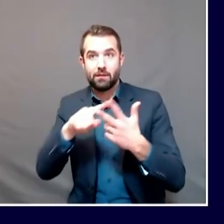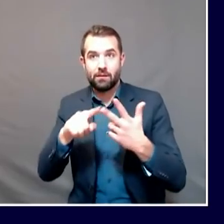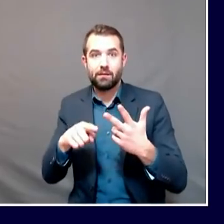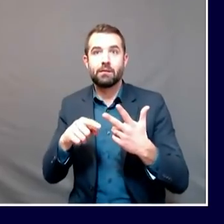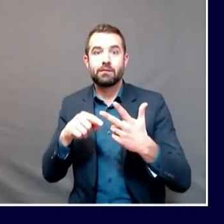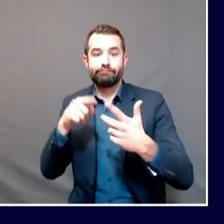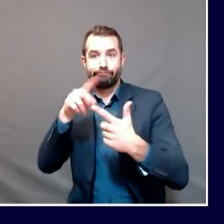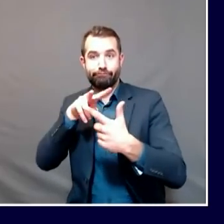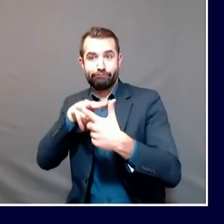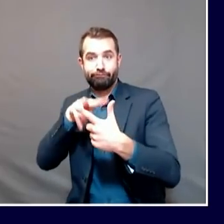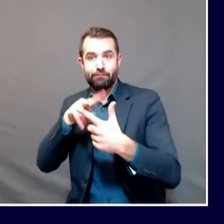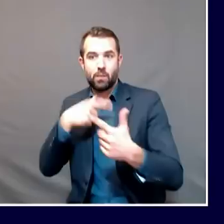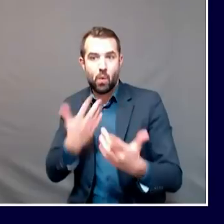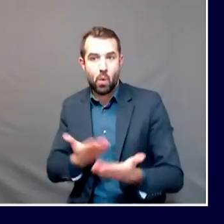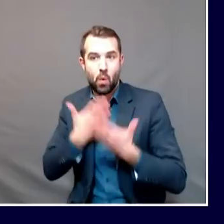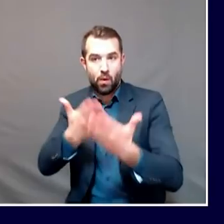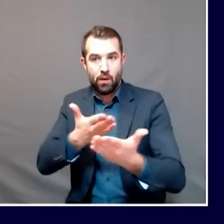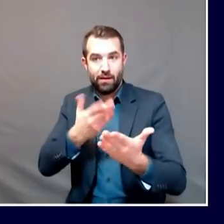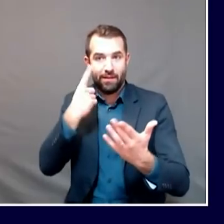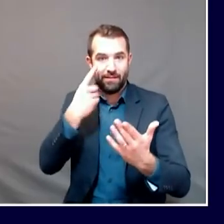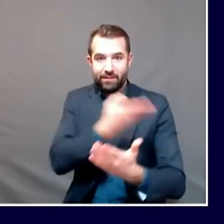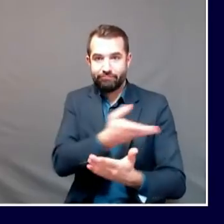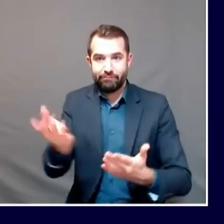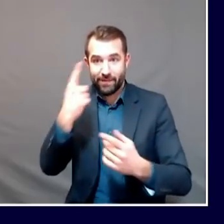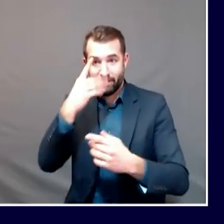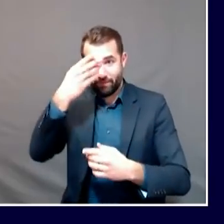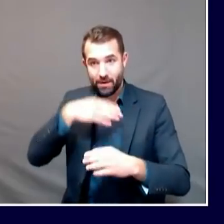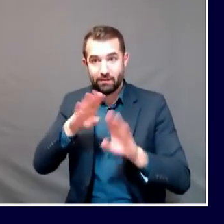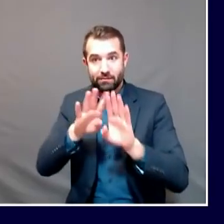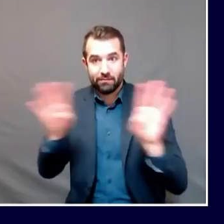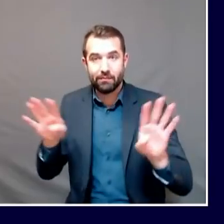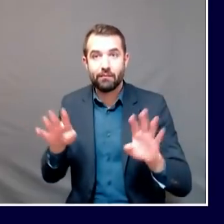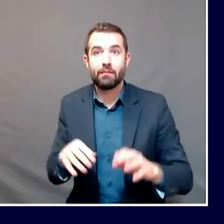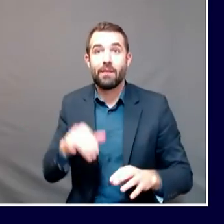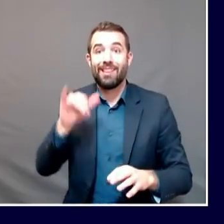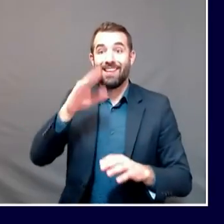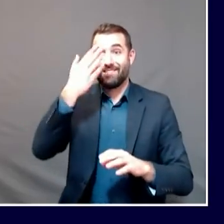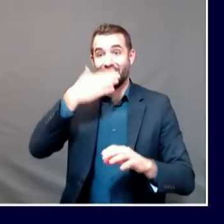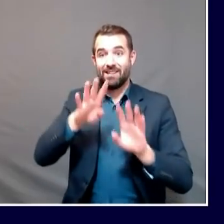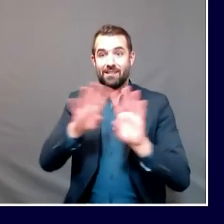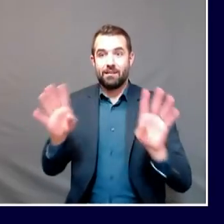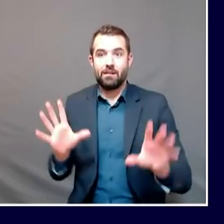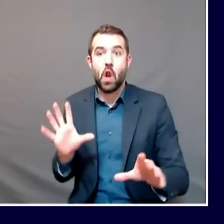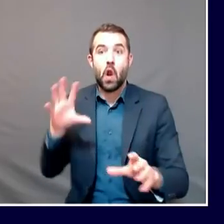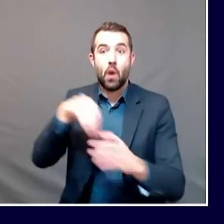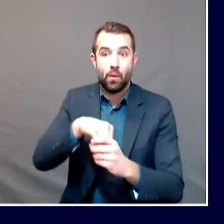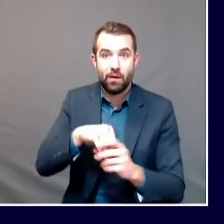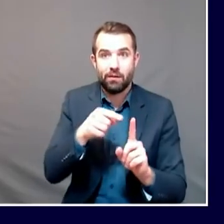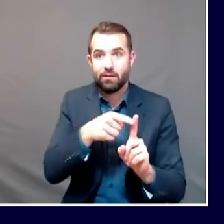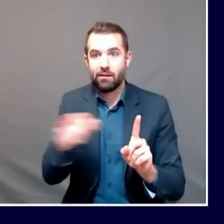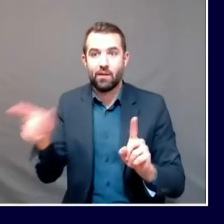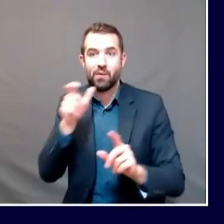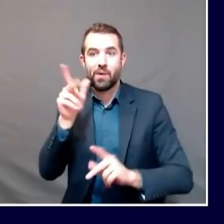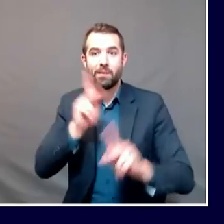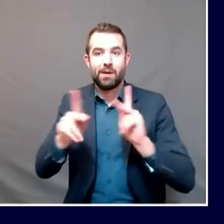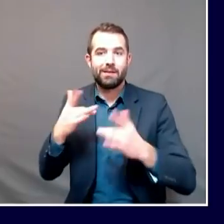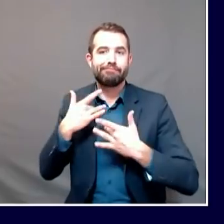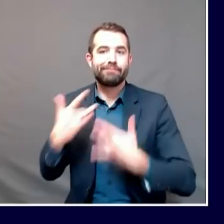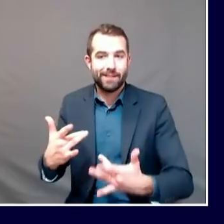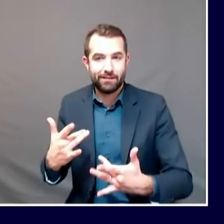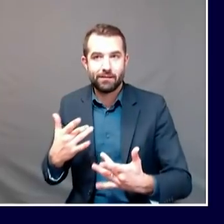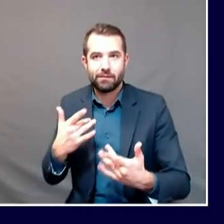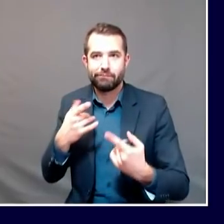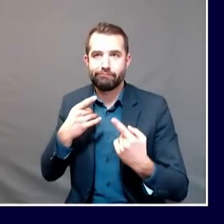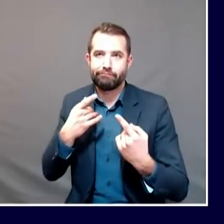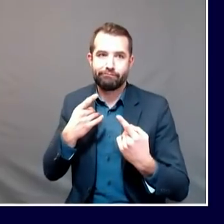those groups of color, to those who have been historically disadvantaged and marginalized from healthcare. So that is part of the process behind how